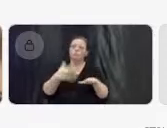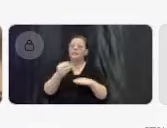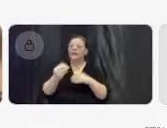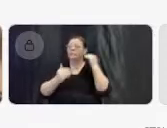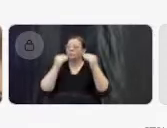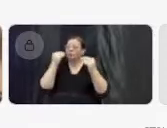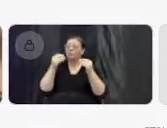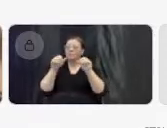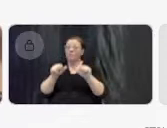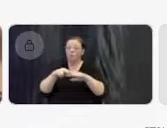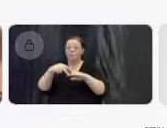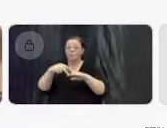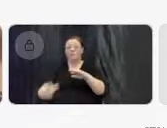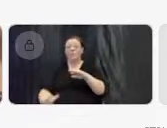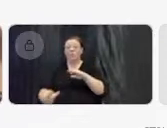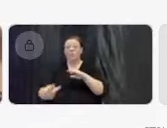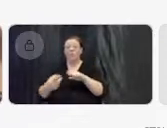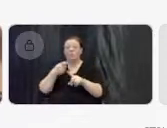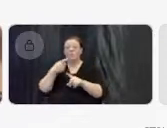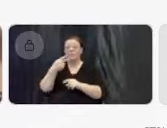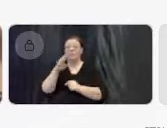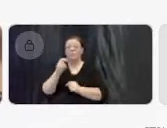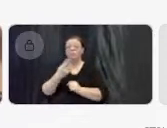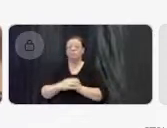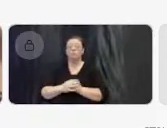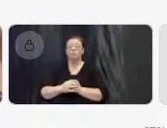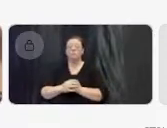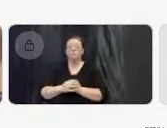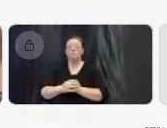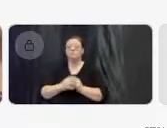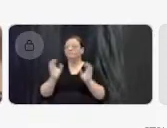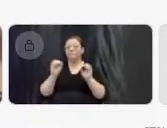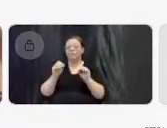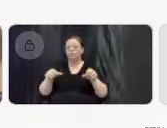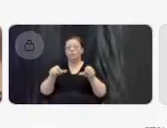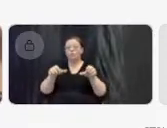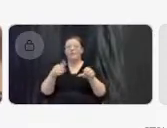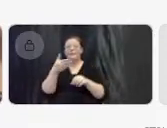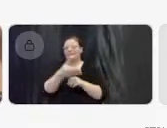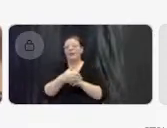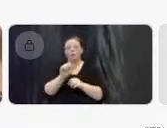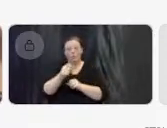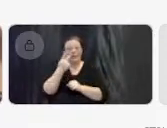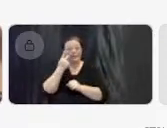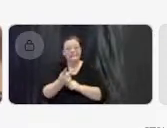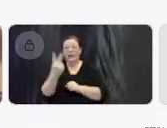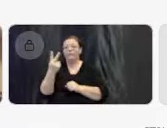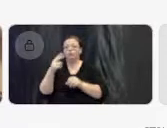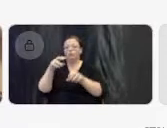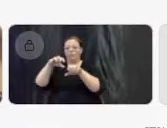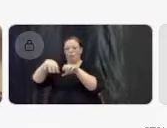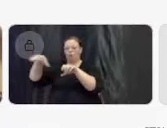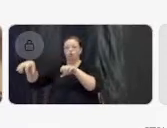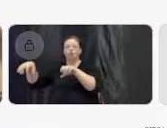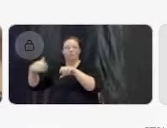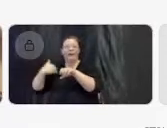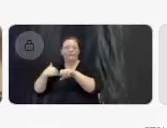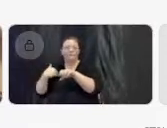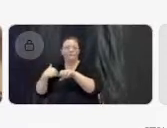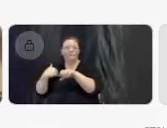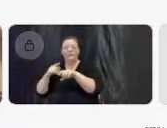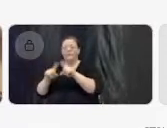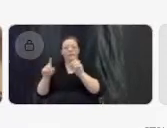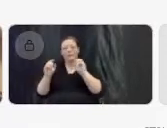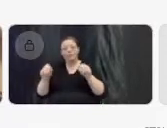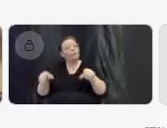could potentially fall off the porch. There's no railings on that porch. You can see there's two bushes there, but there's